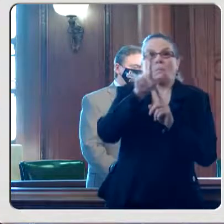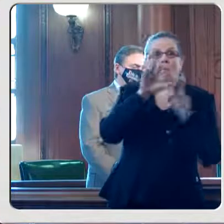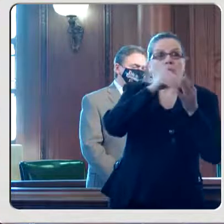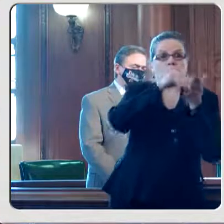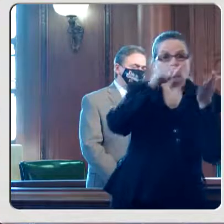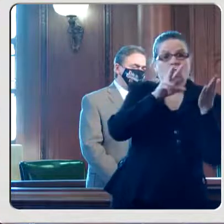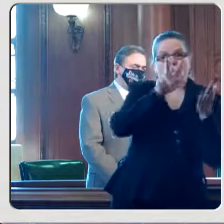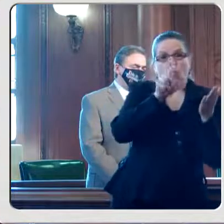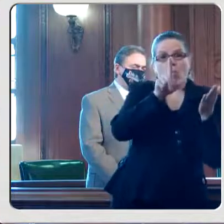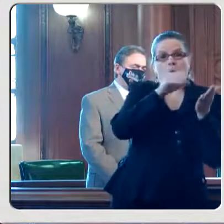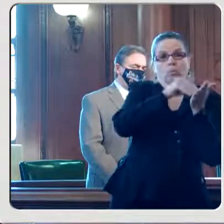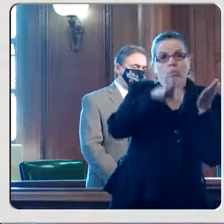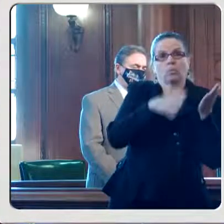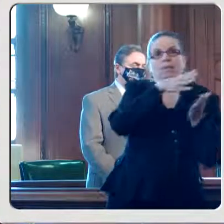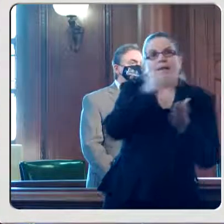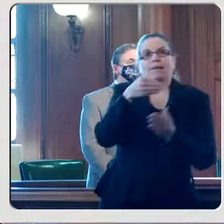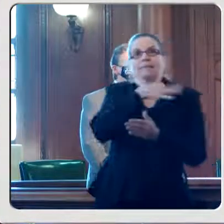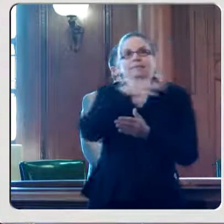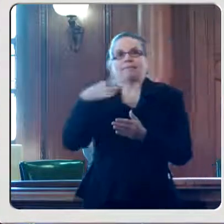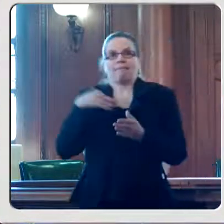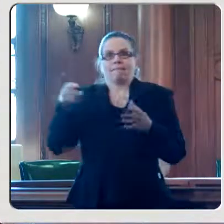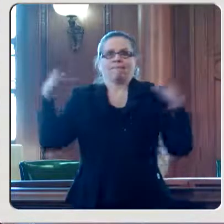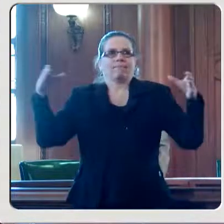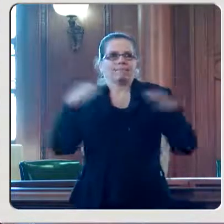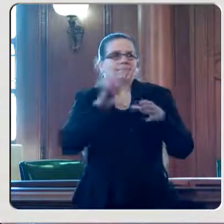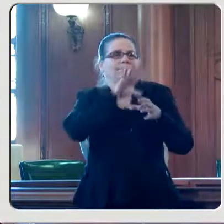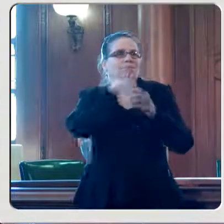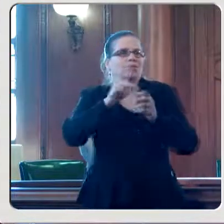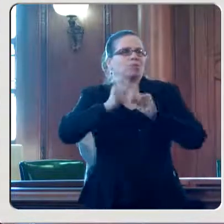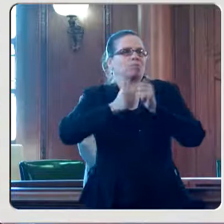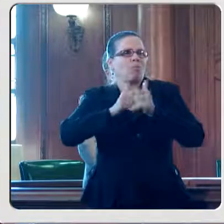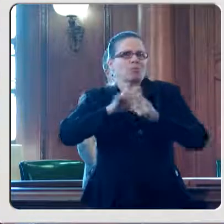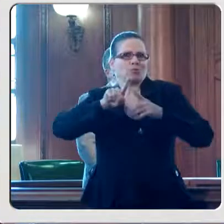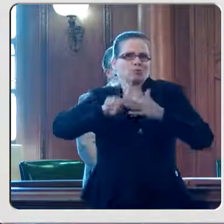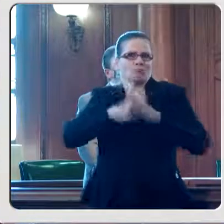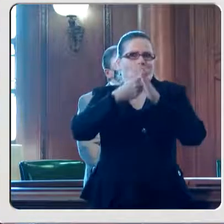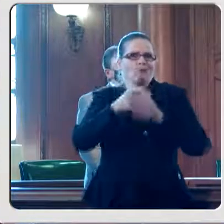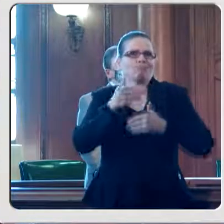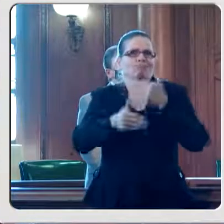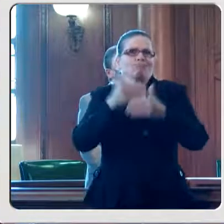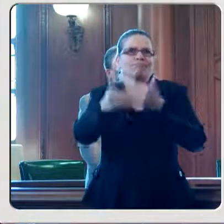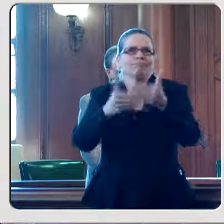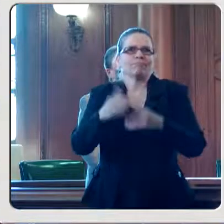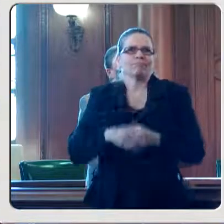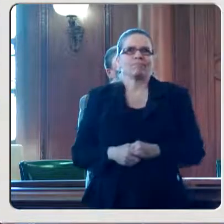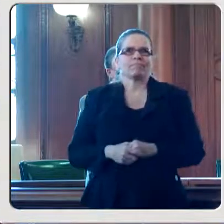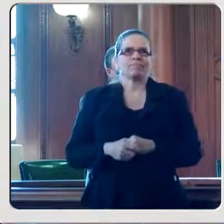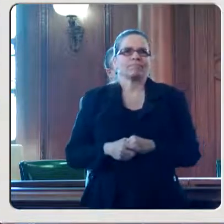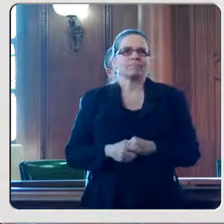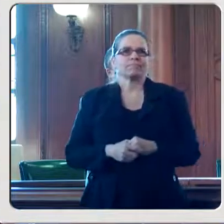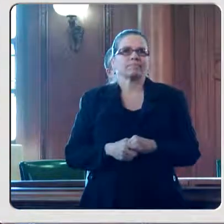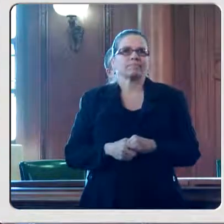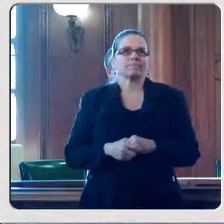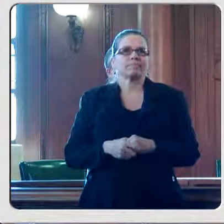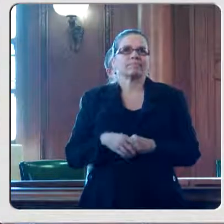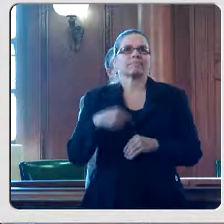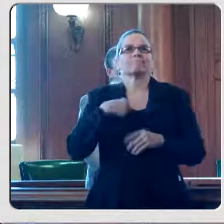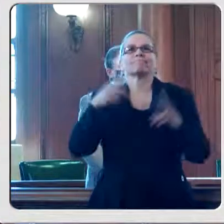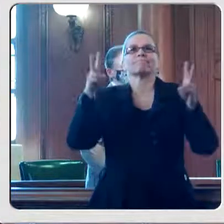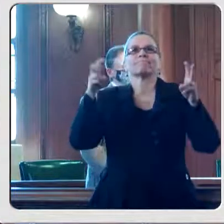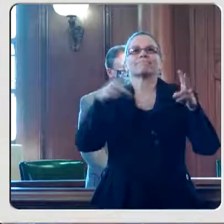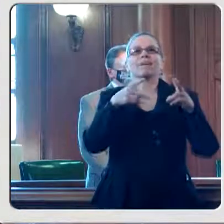keep the sports program going, and the next season we'll be talking about is what we call Fall 2, and football will be in that season.